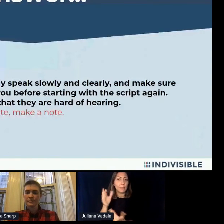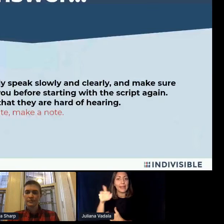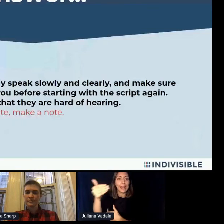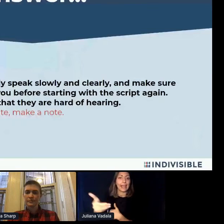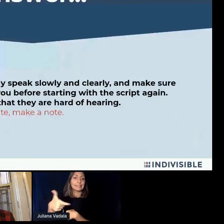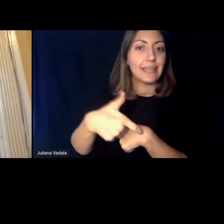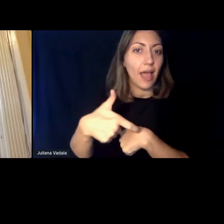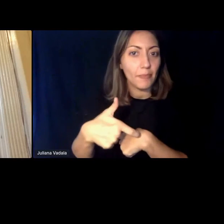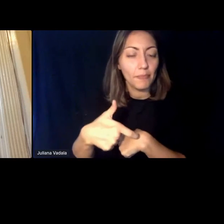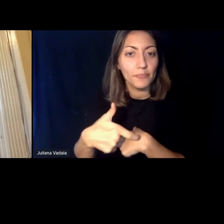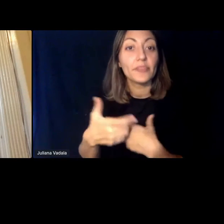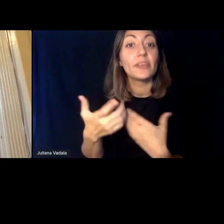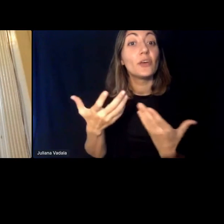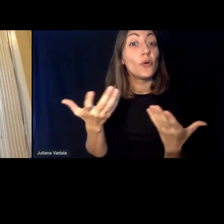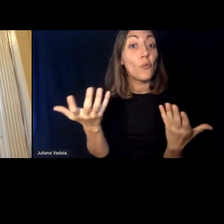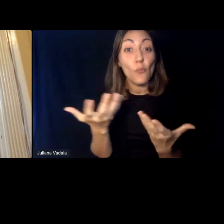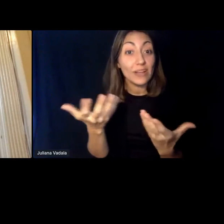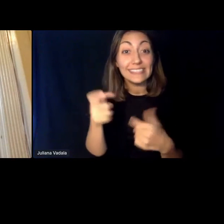what was needed.